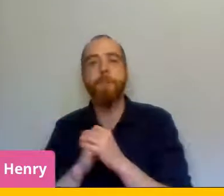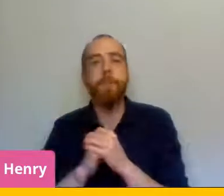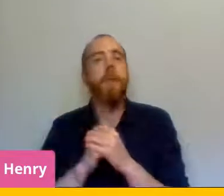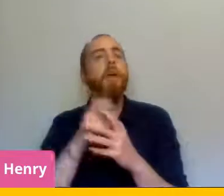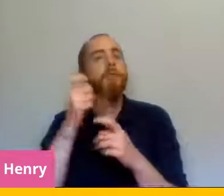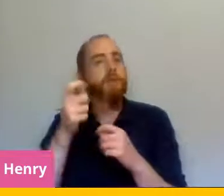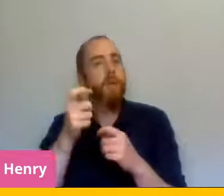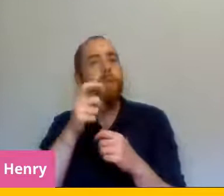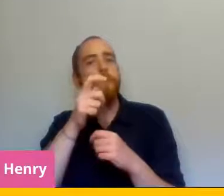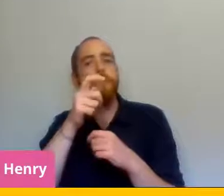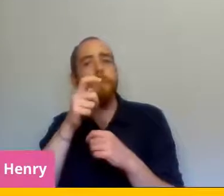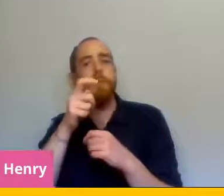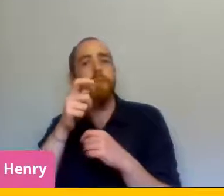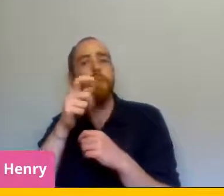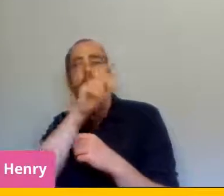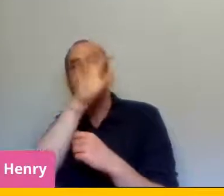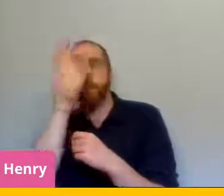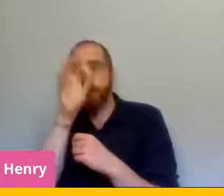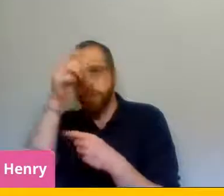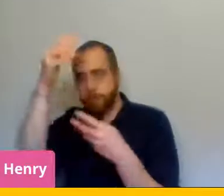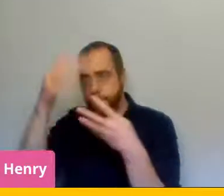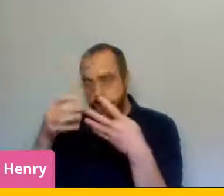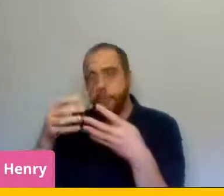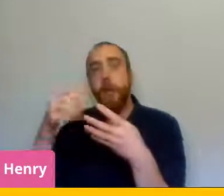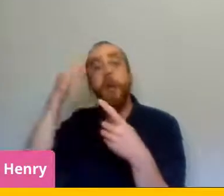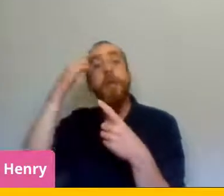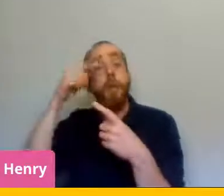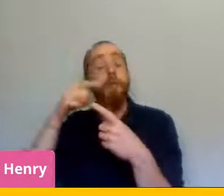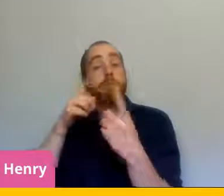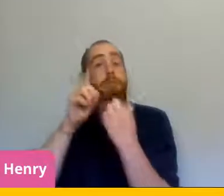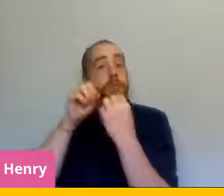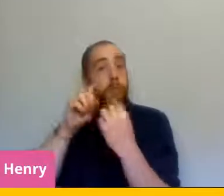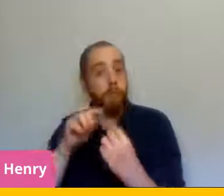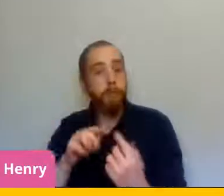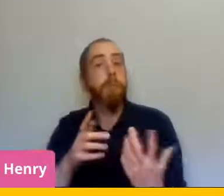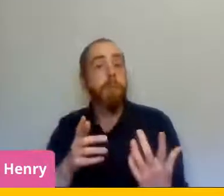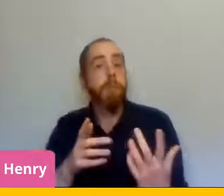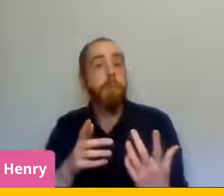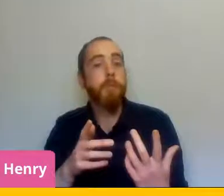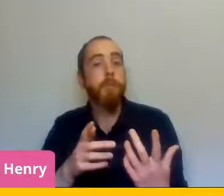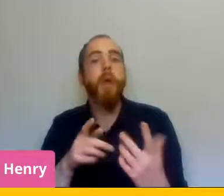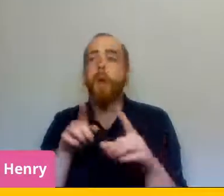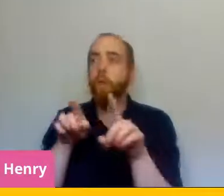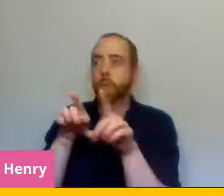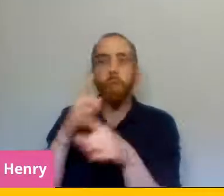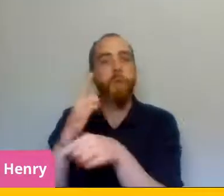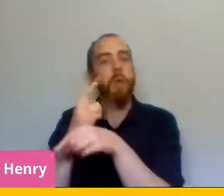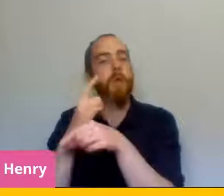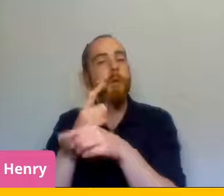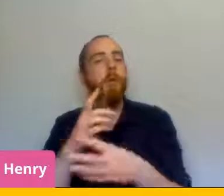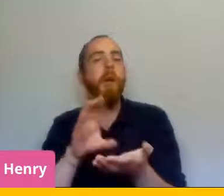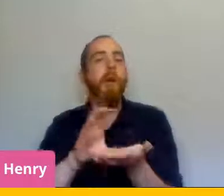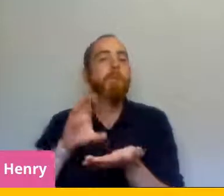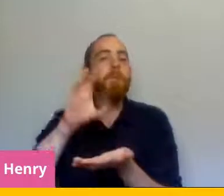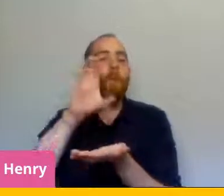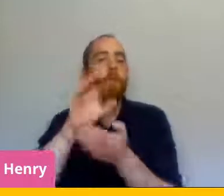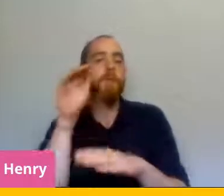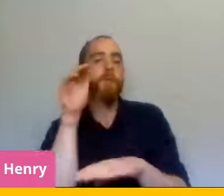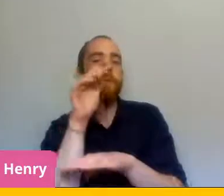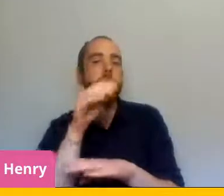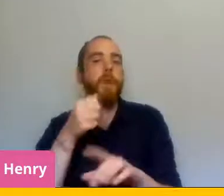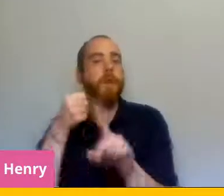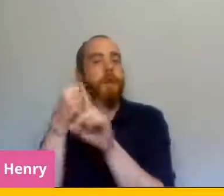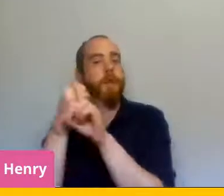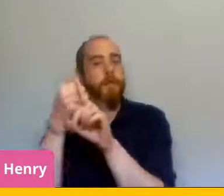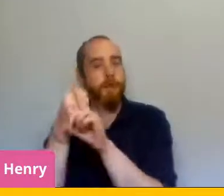were remaining, and I think that you've actually addressed them pretty well in terms of what the Fund the Future campaign is about and how that connects to campaigning at every level of